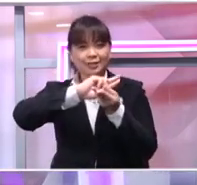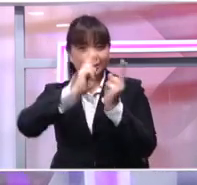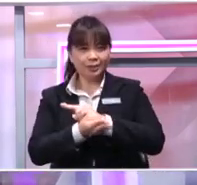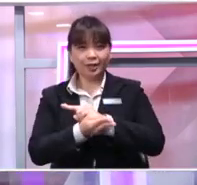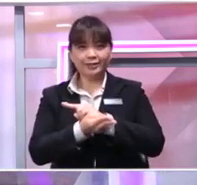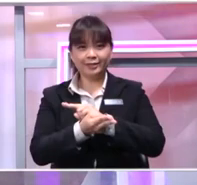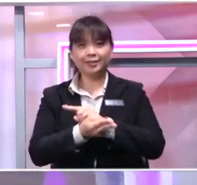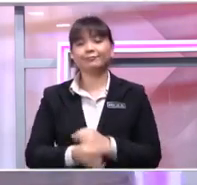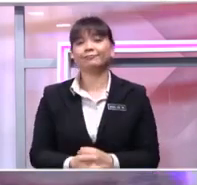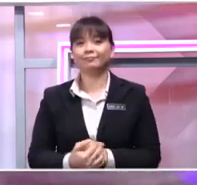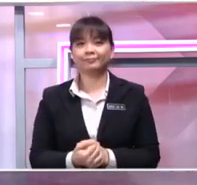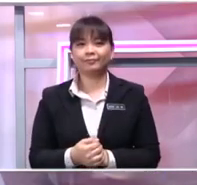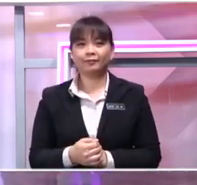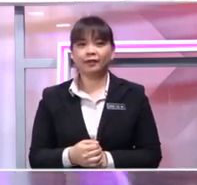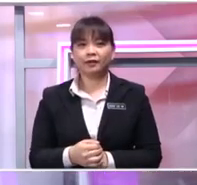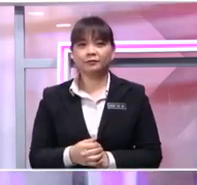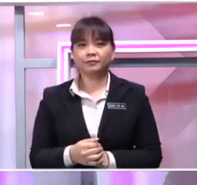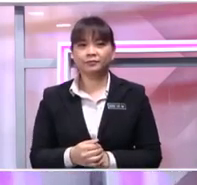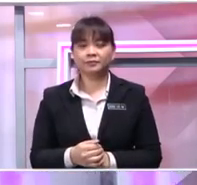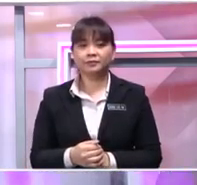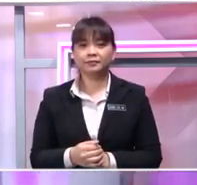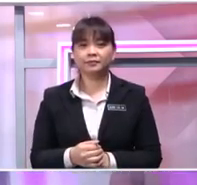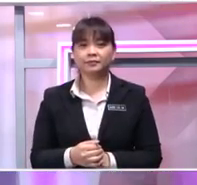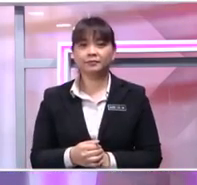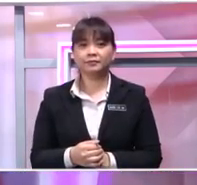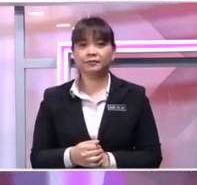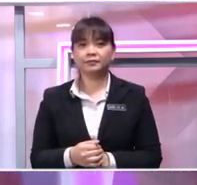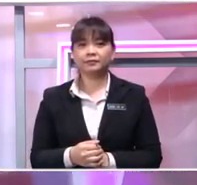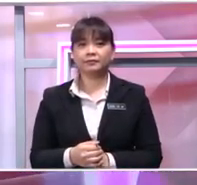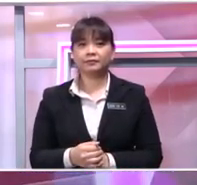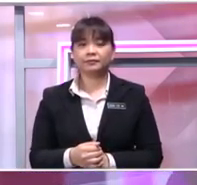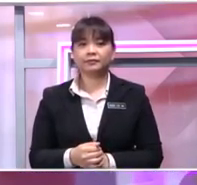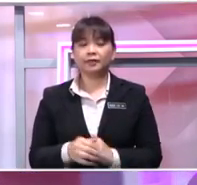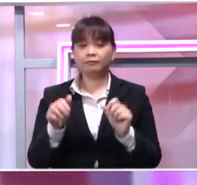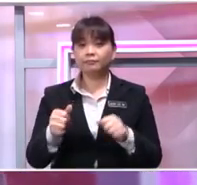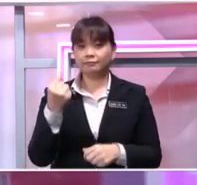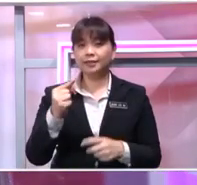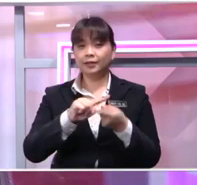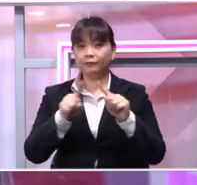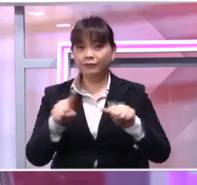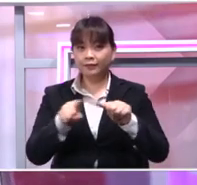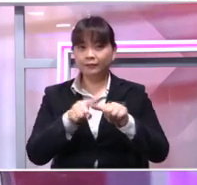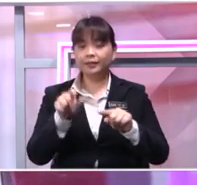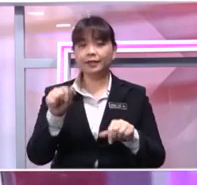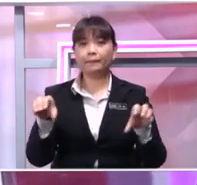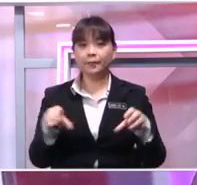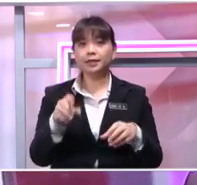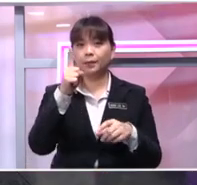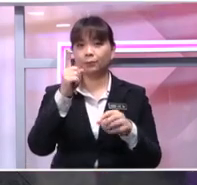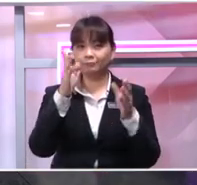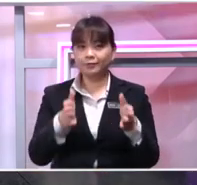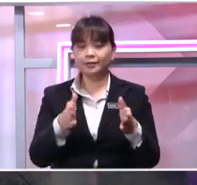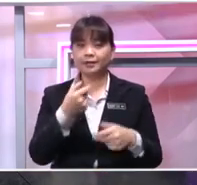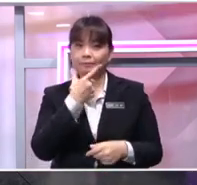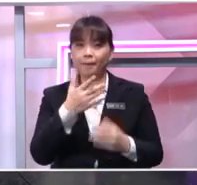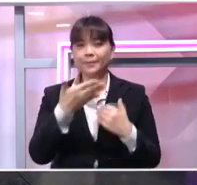So yes. Okay. A bit different can make someone smile better. Yes, smile better. Okay. All